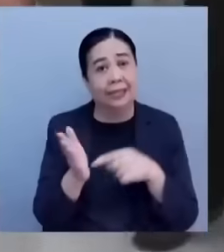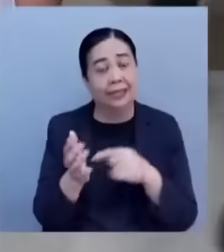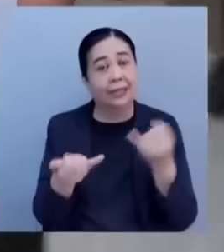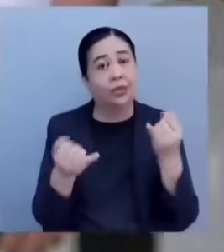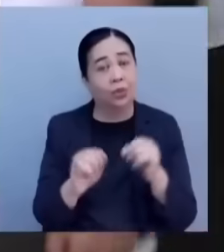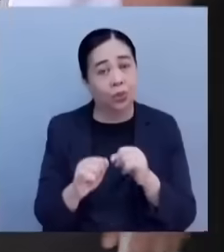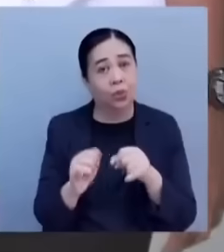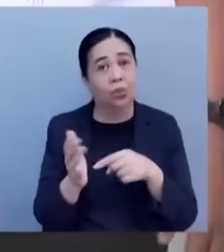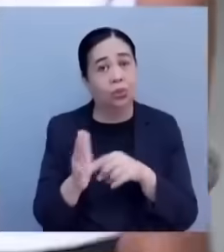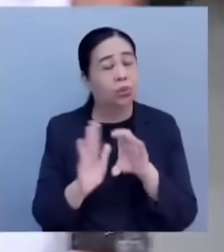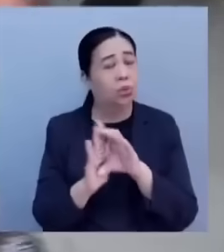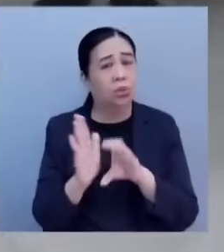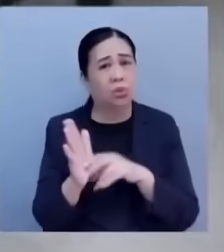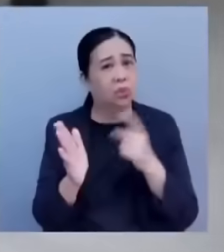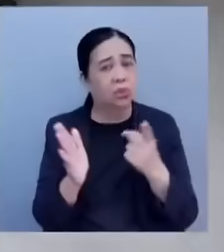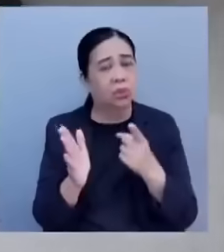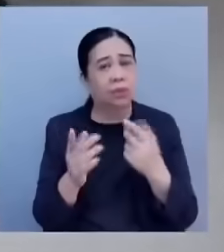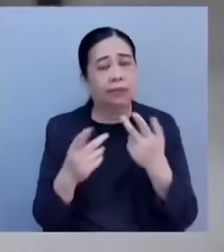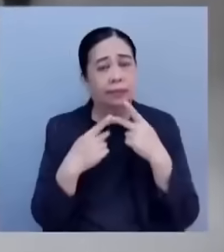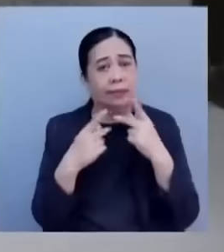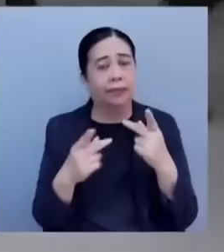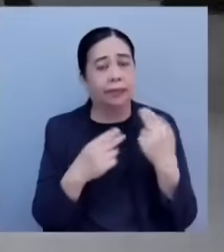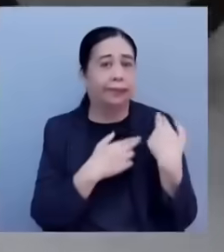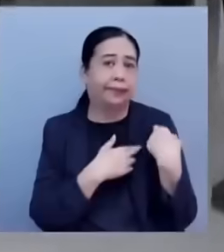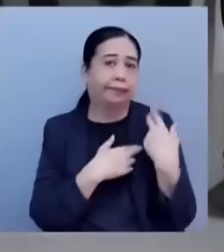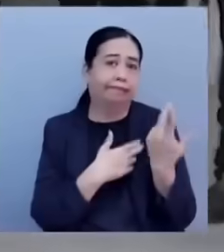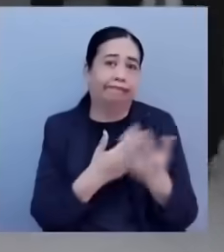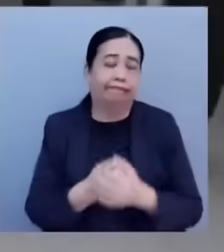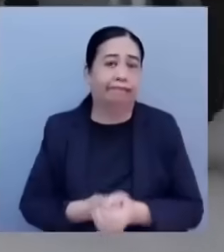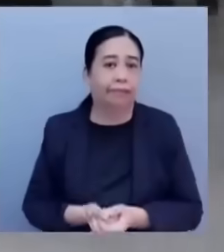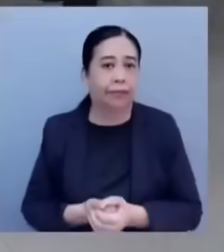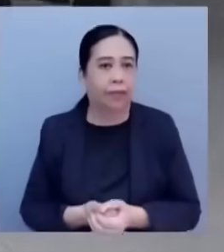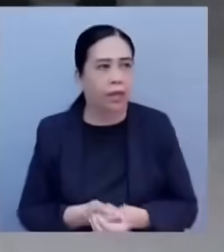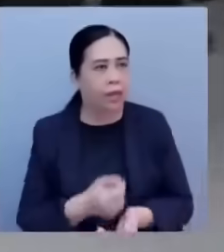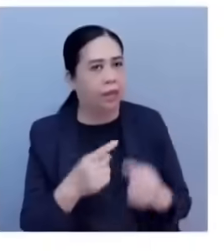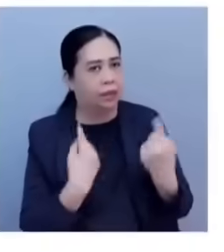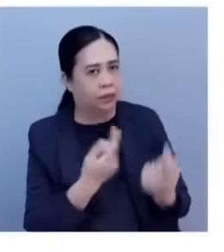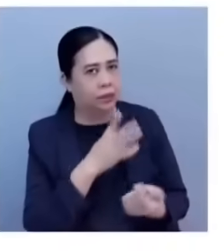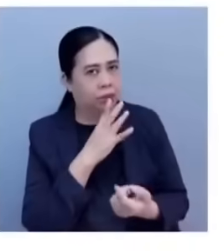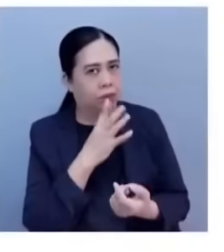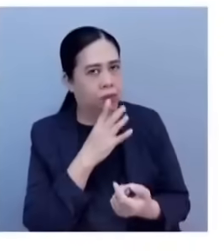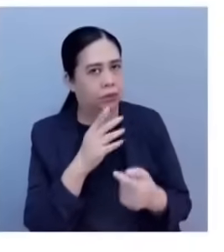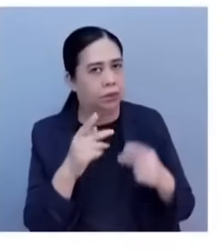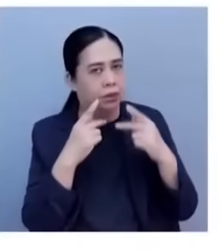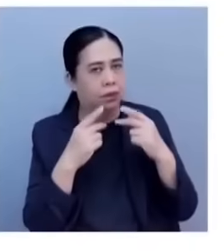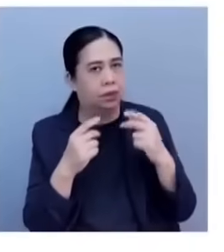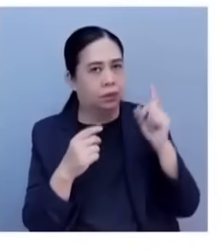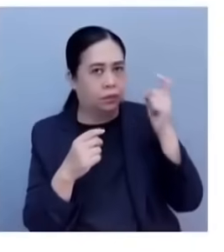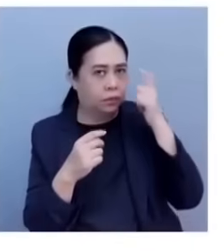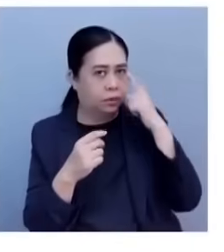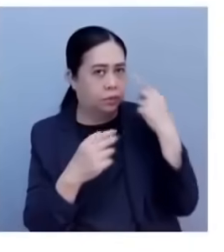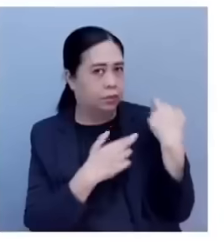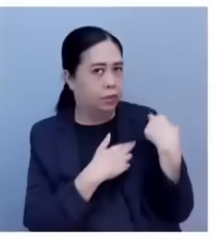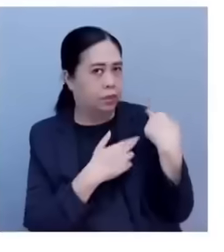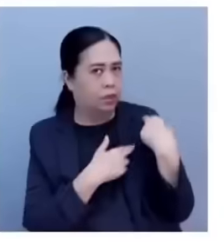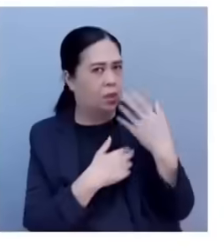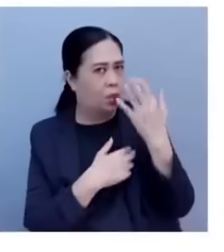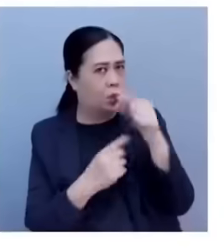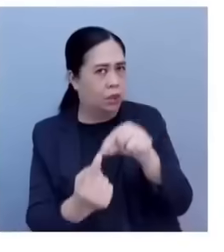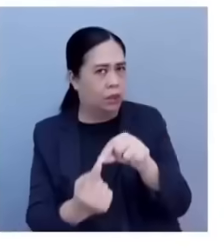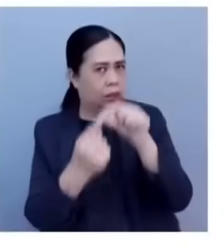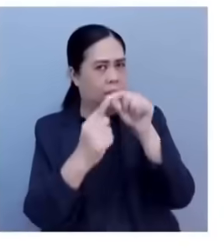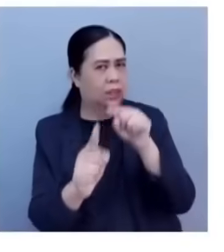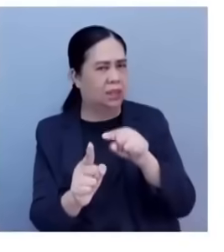constitutionality and in public accountability. And if since you mentioned public accountability, why single out, or